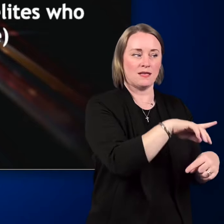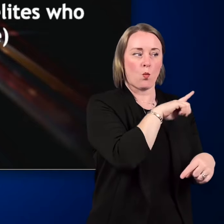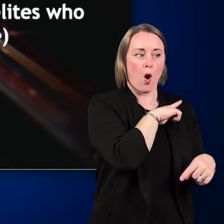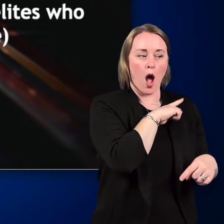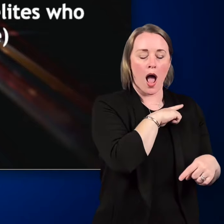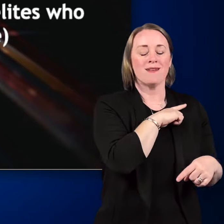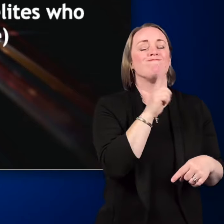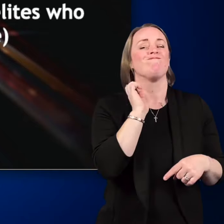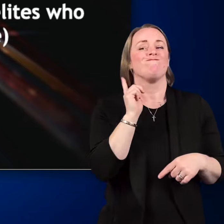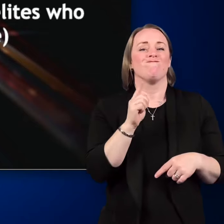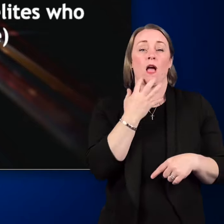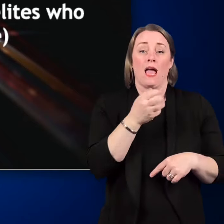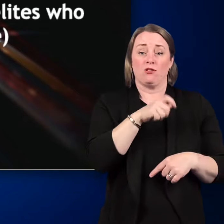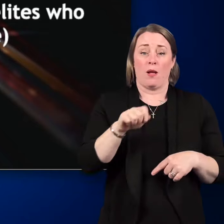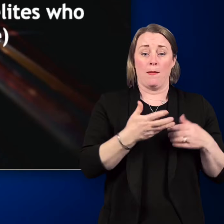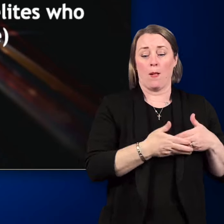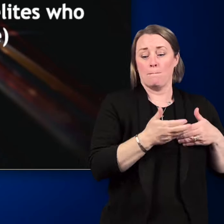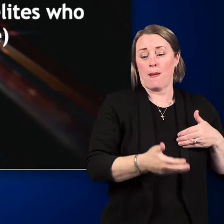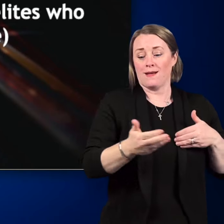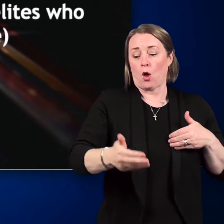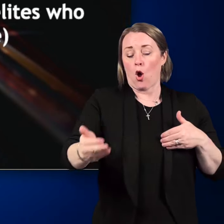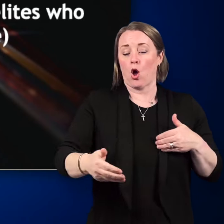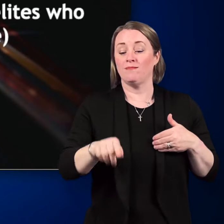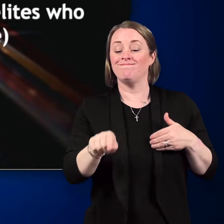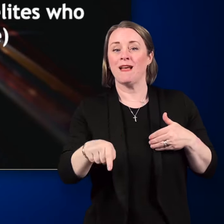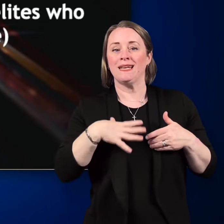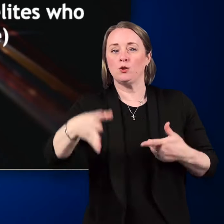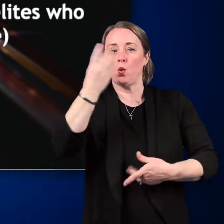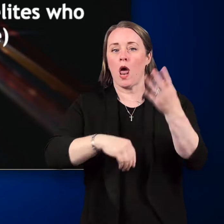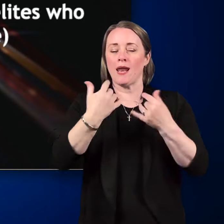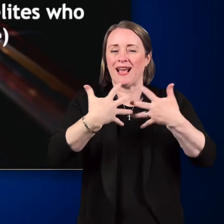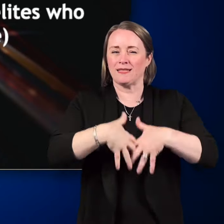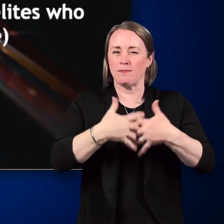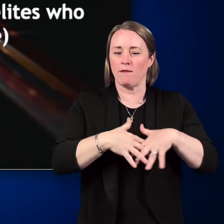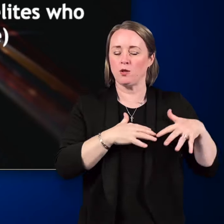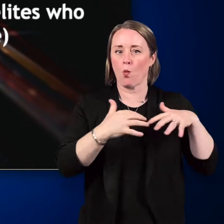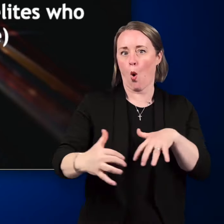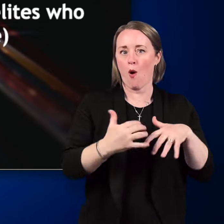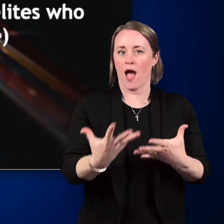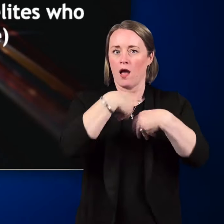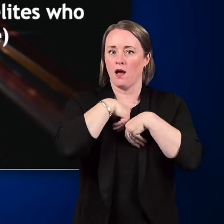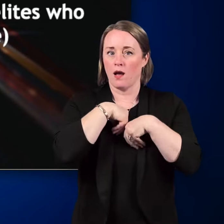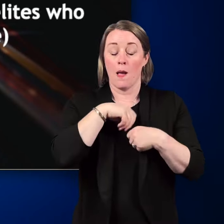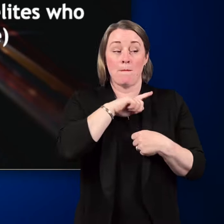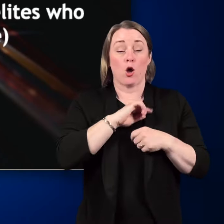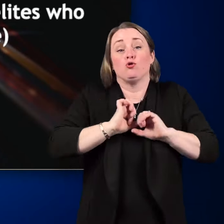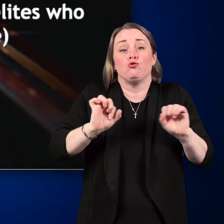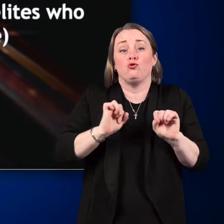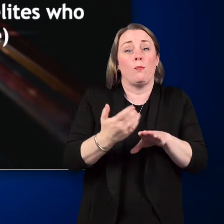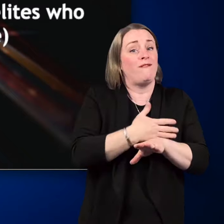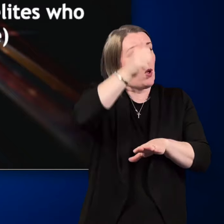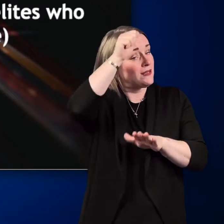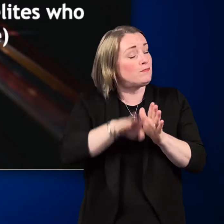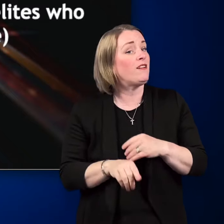this only to teach warfare to the descendants of the Israelites who had not previously